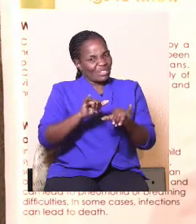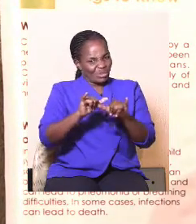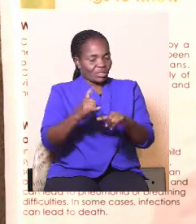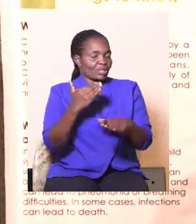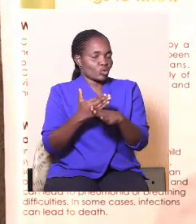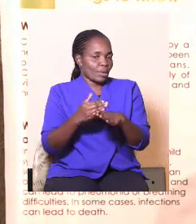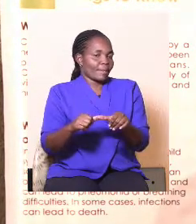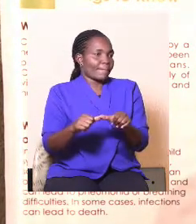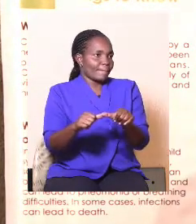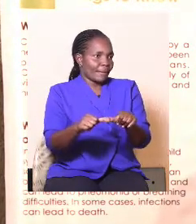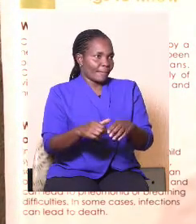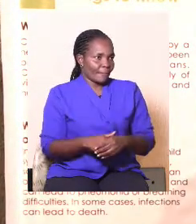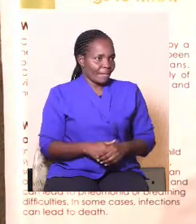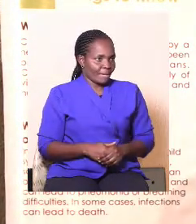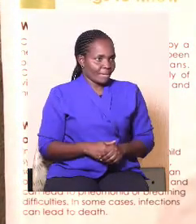Remember,